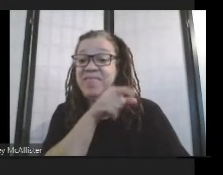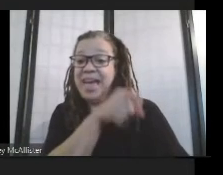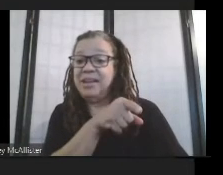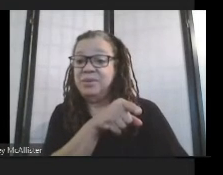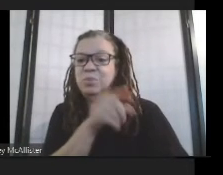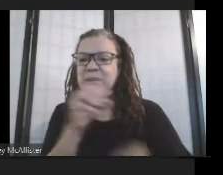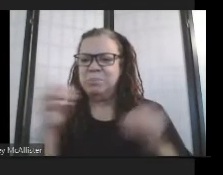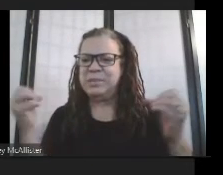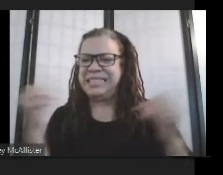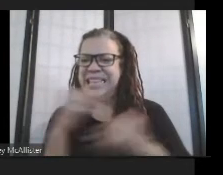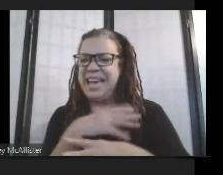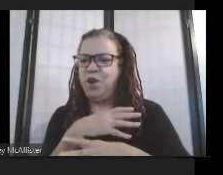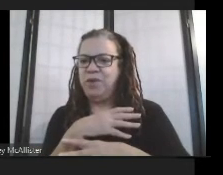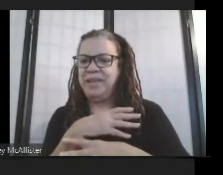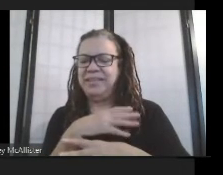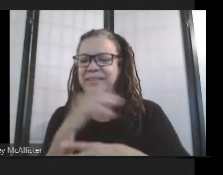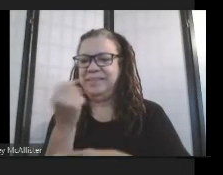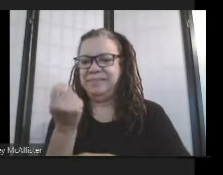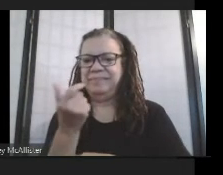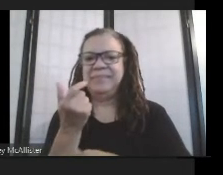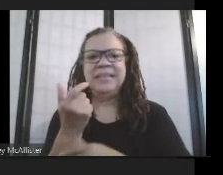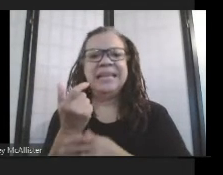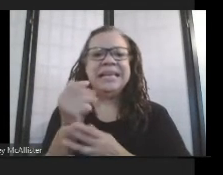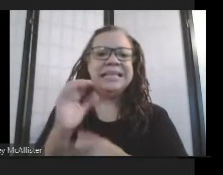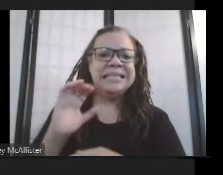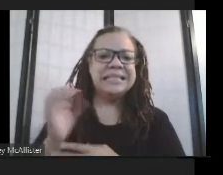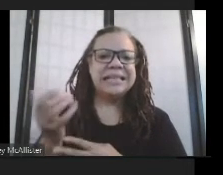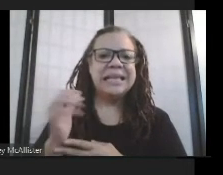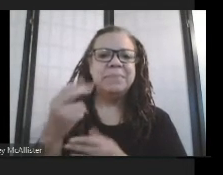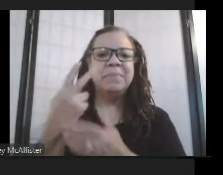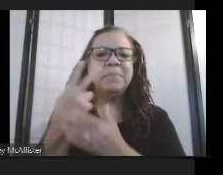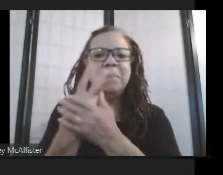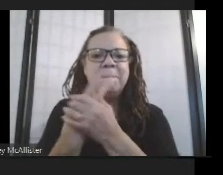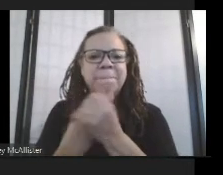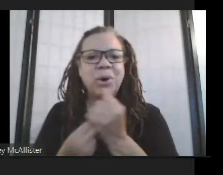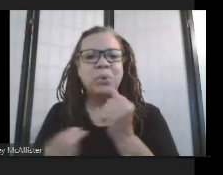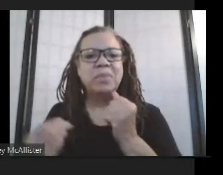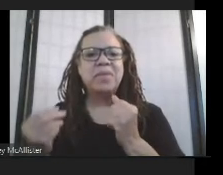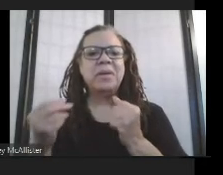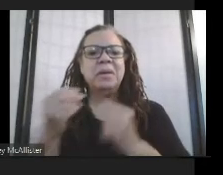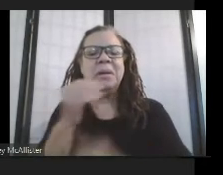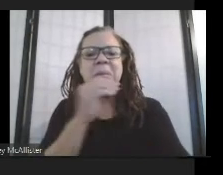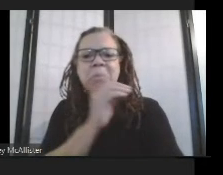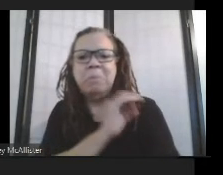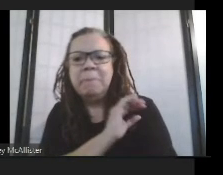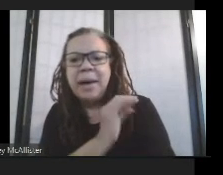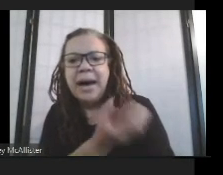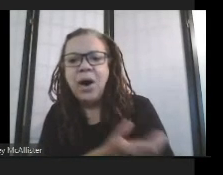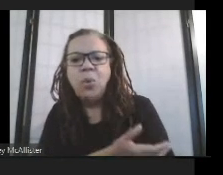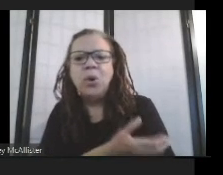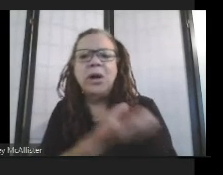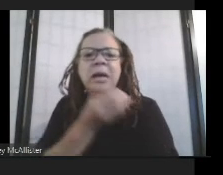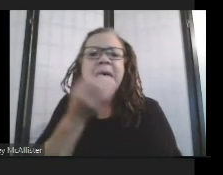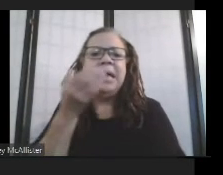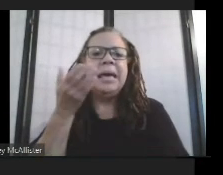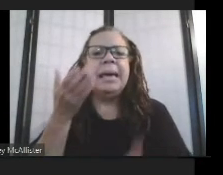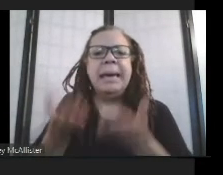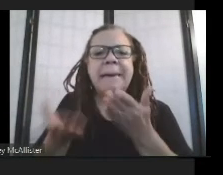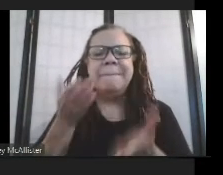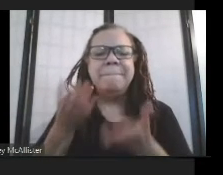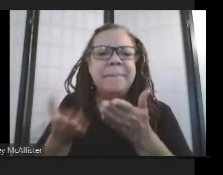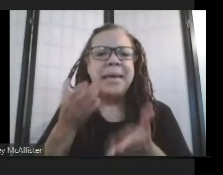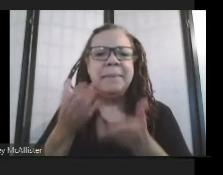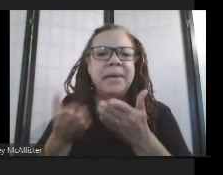This was a little more scary. It portrays to me both power and